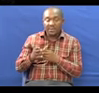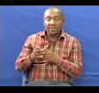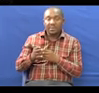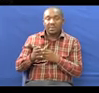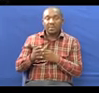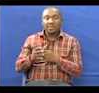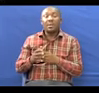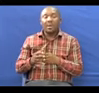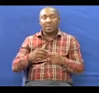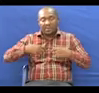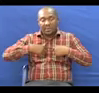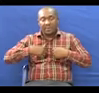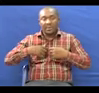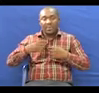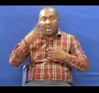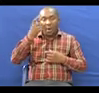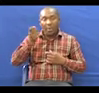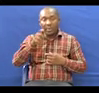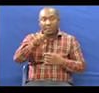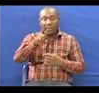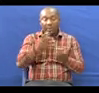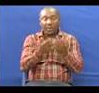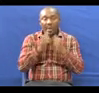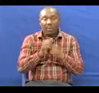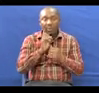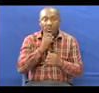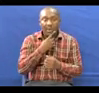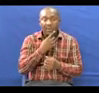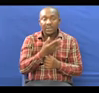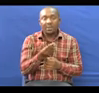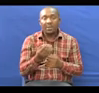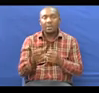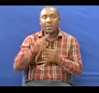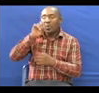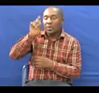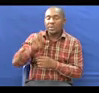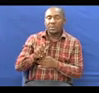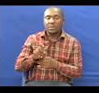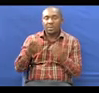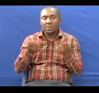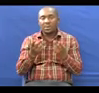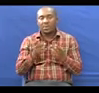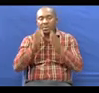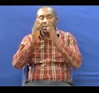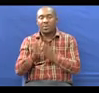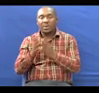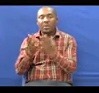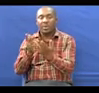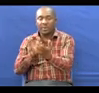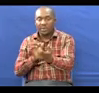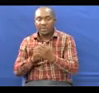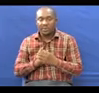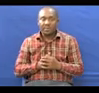last areas, that is importance. It is my hope now you are able to answer any questions that is related with